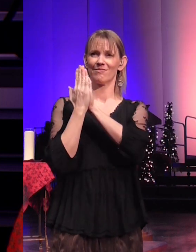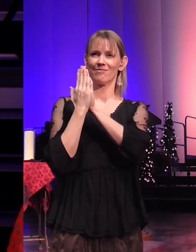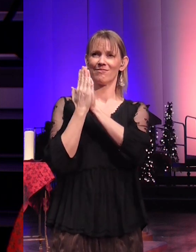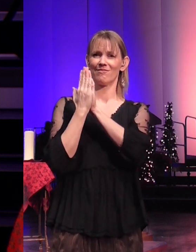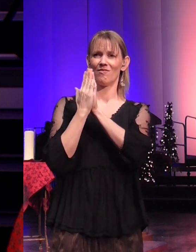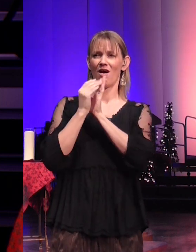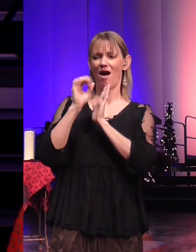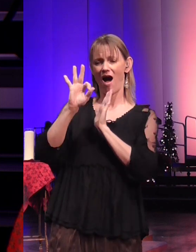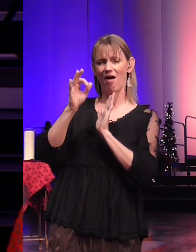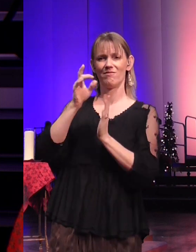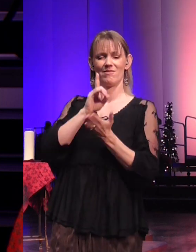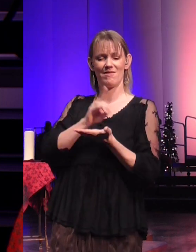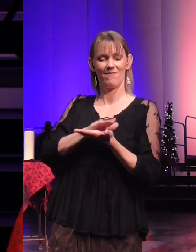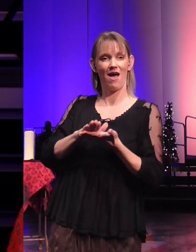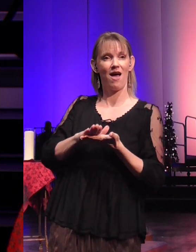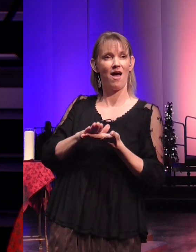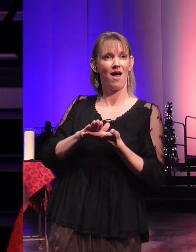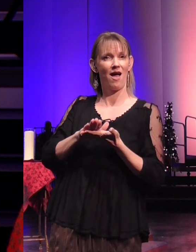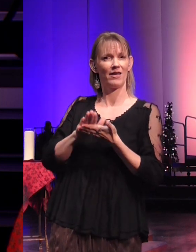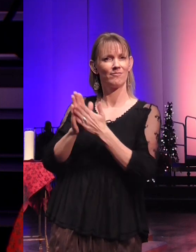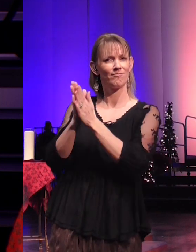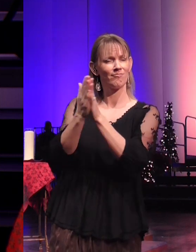divine.